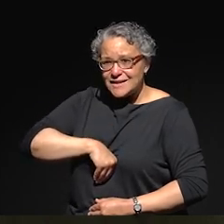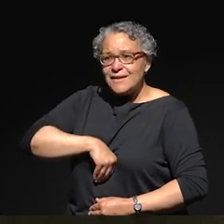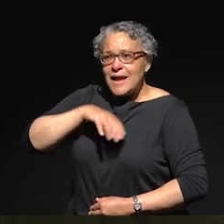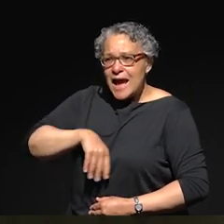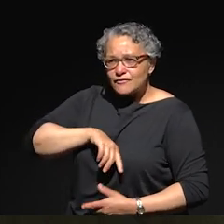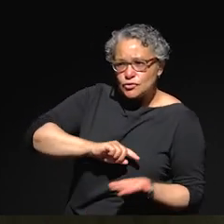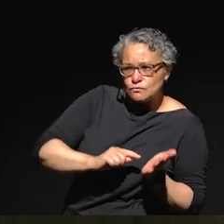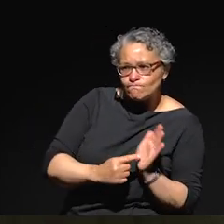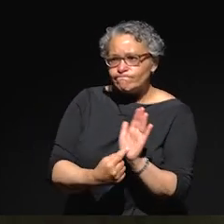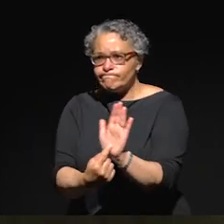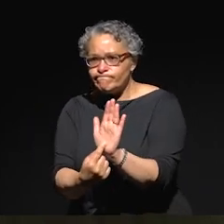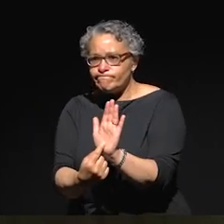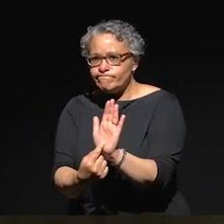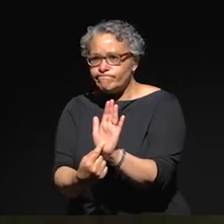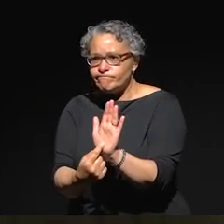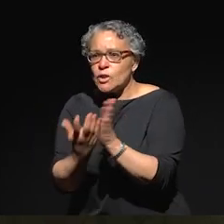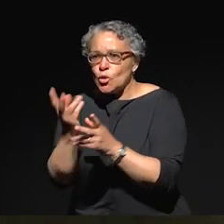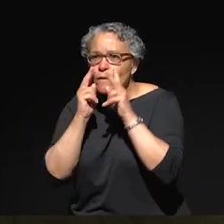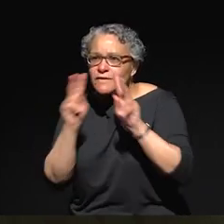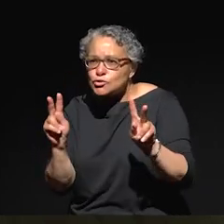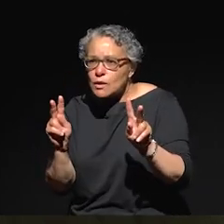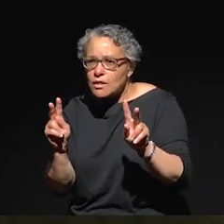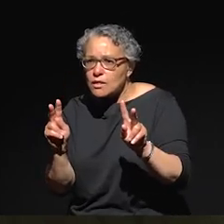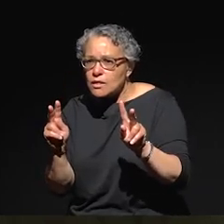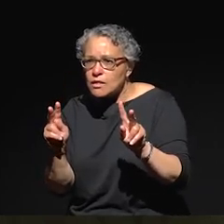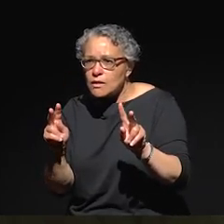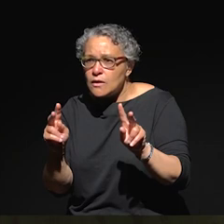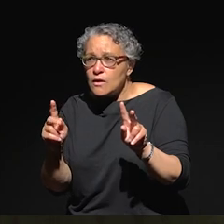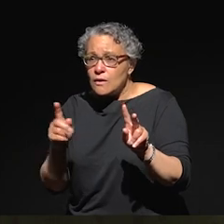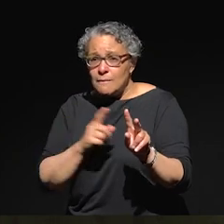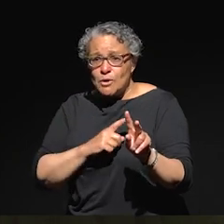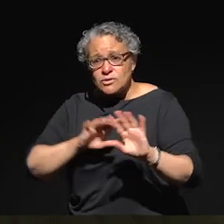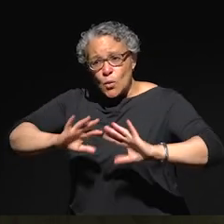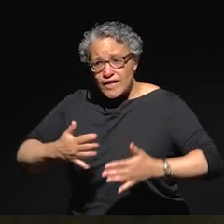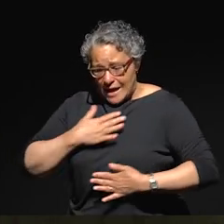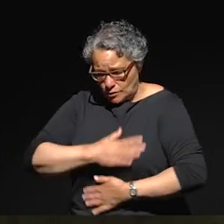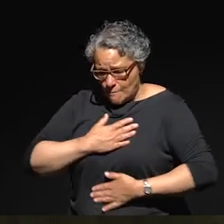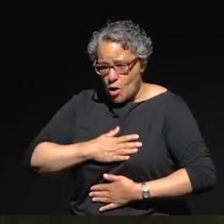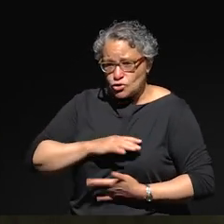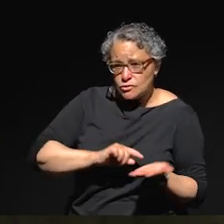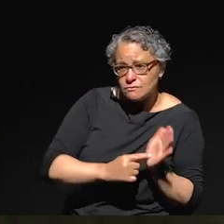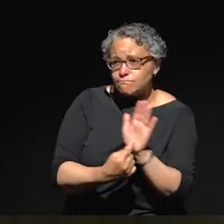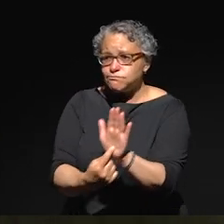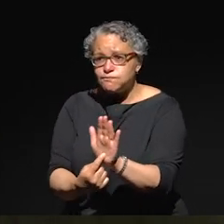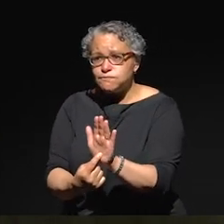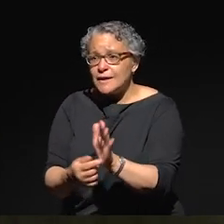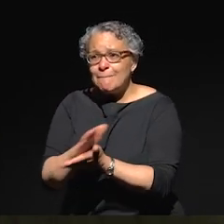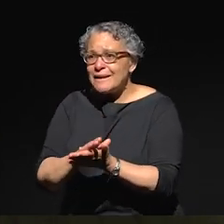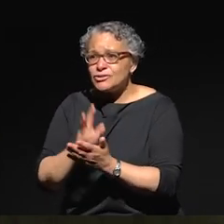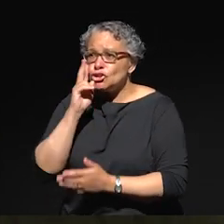that visually, because otherwise you're not representing reality. And for Leonardo, this is a